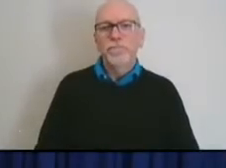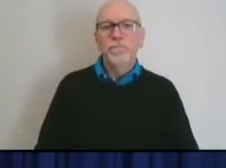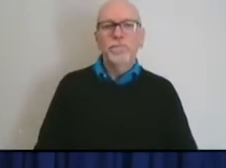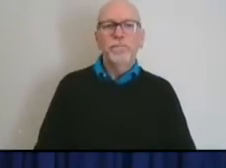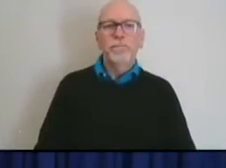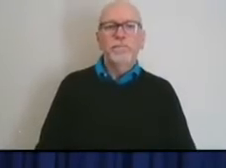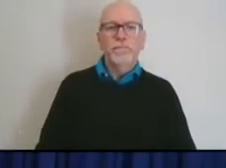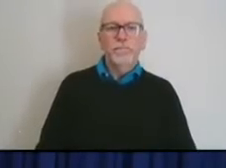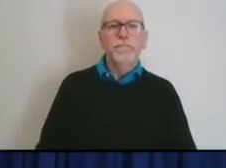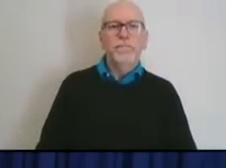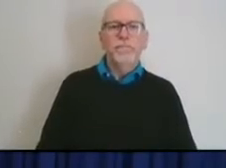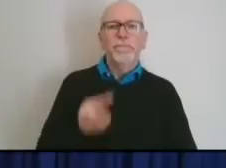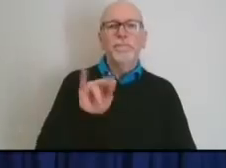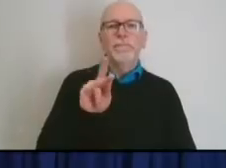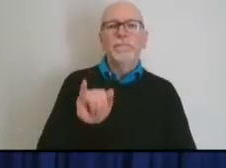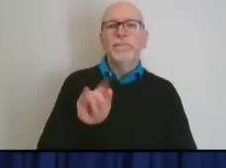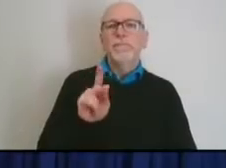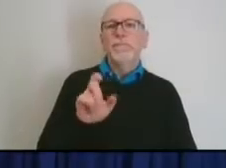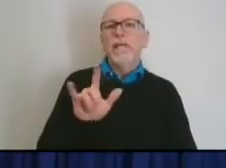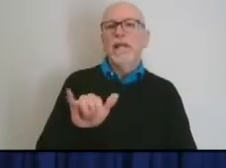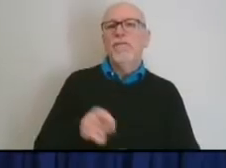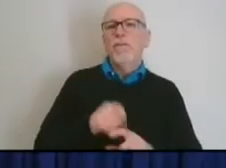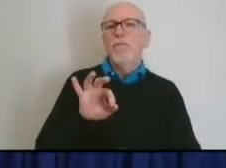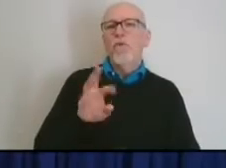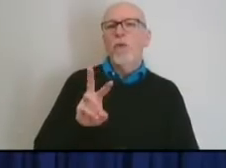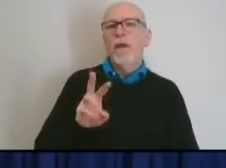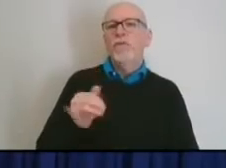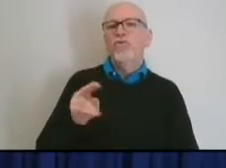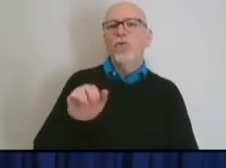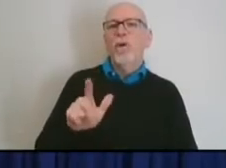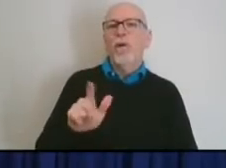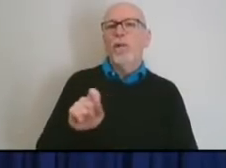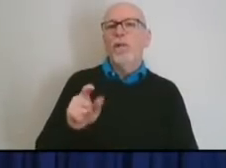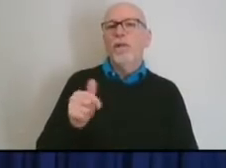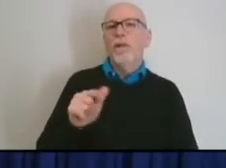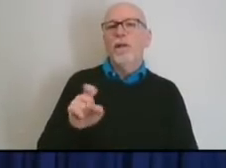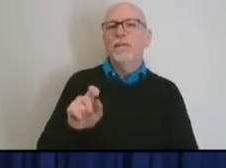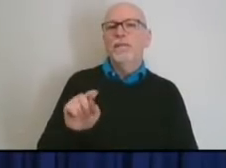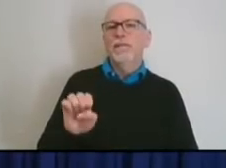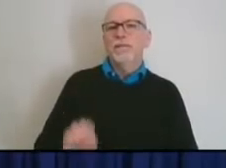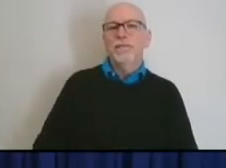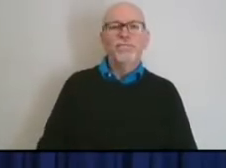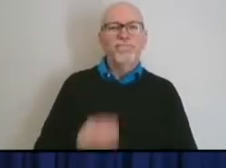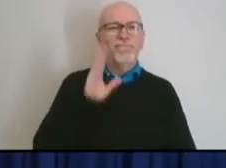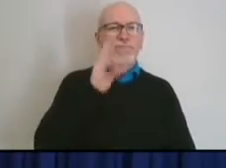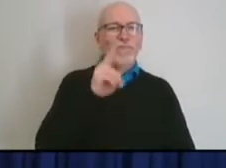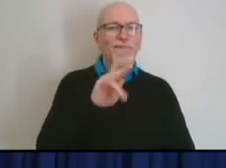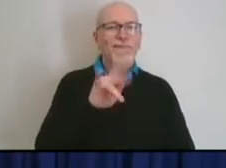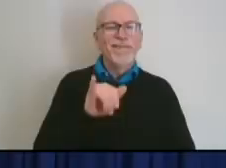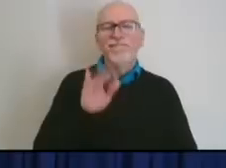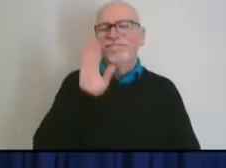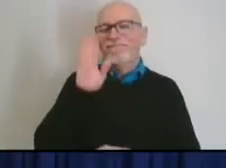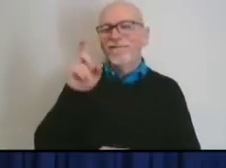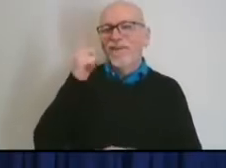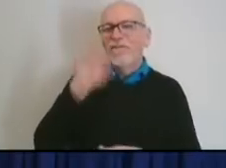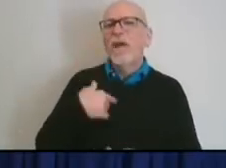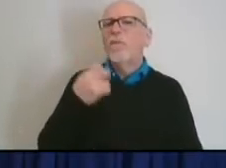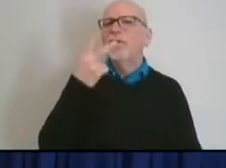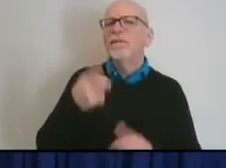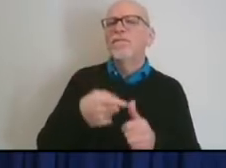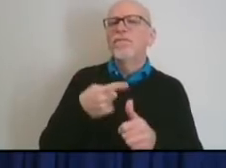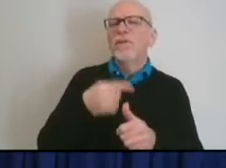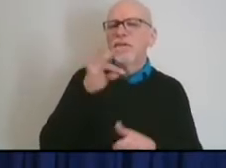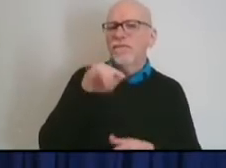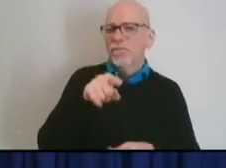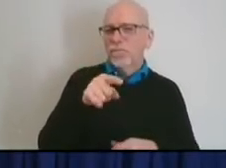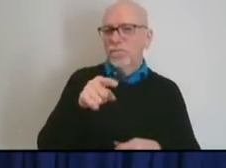Nikki Kelly with the Fort Wayne Journal-Gazette. Good afternoon, Nikki. Hi, Governor. I wanted to see, first of all, if you